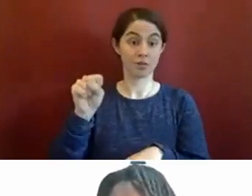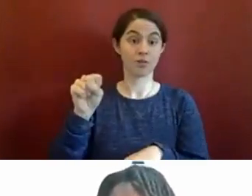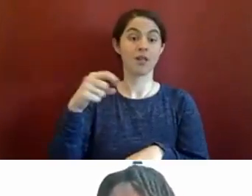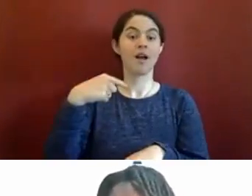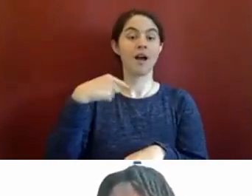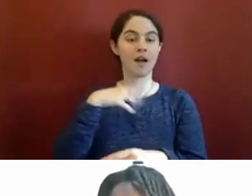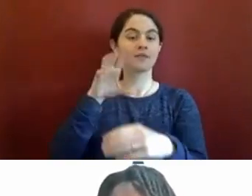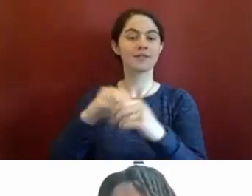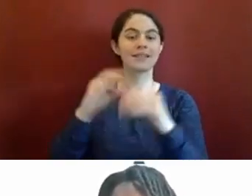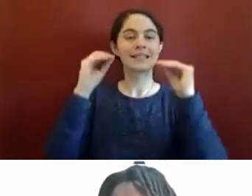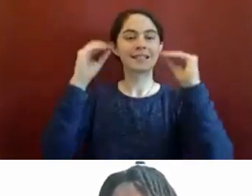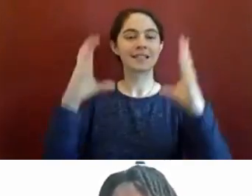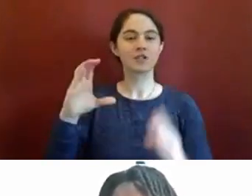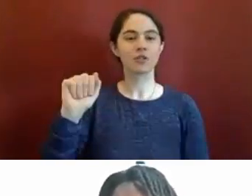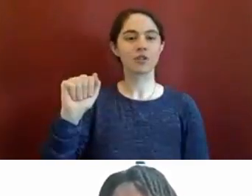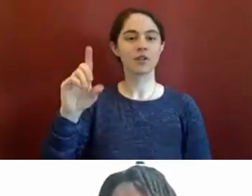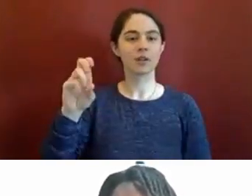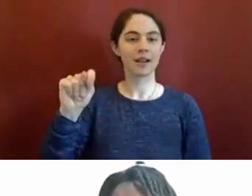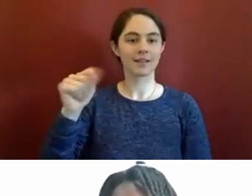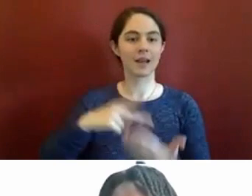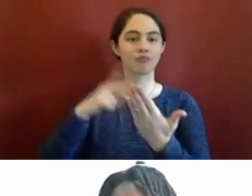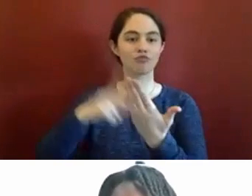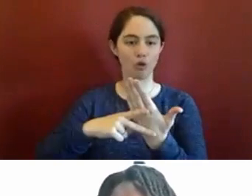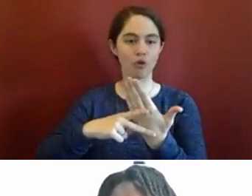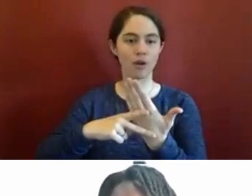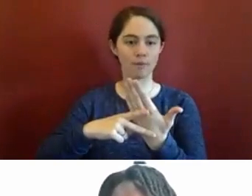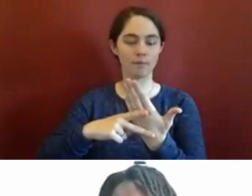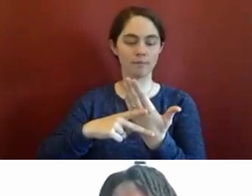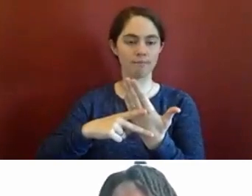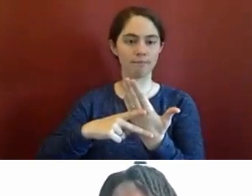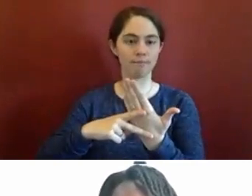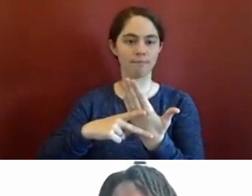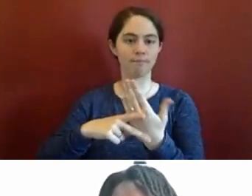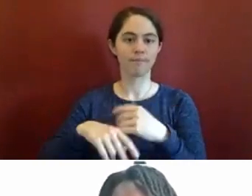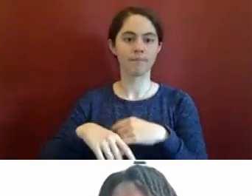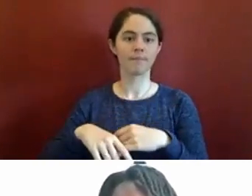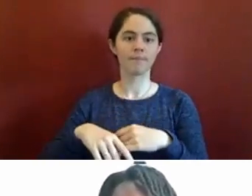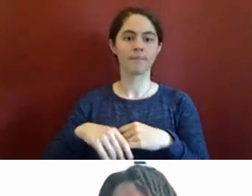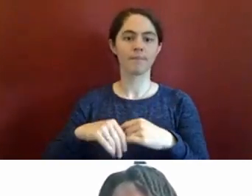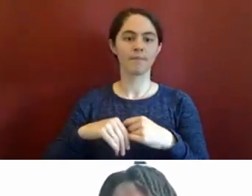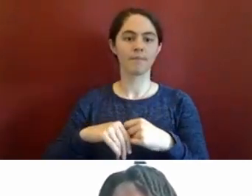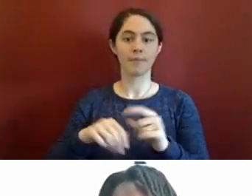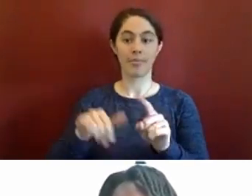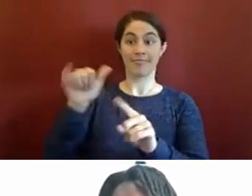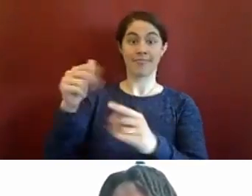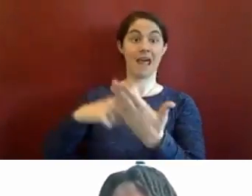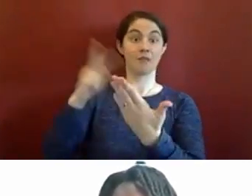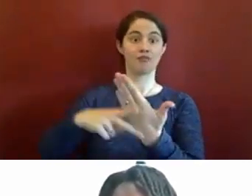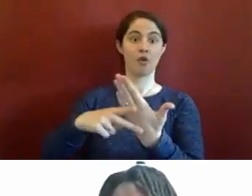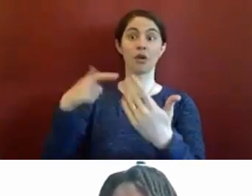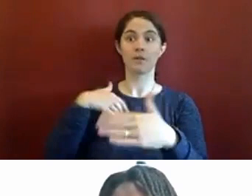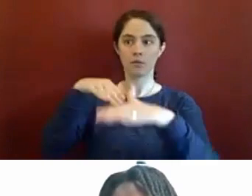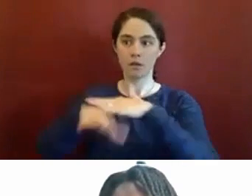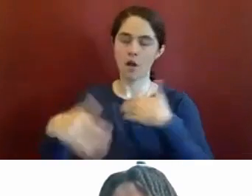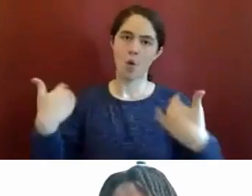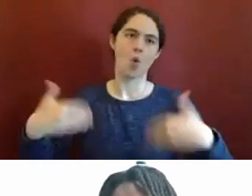program, which used to be called Bust into a Teacher program. And just like having that program really opened so many doors for me.